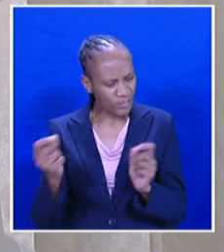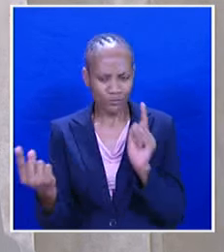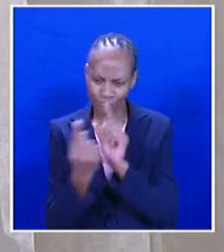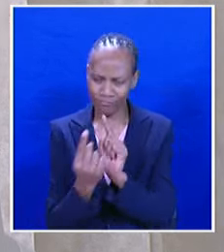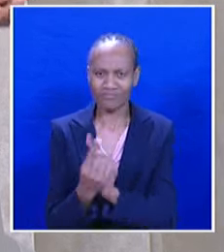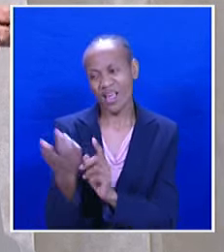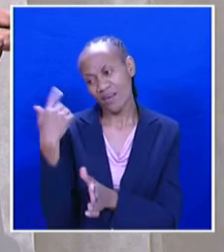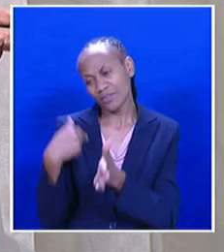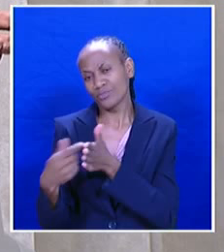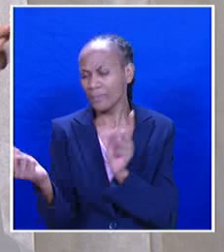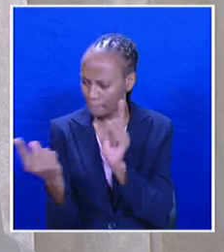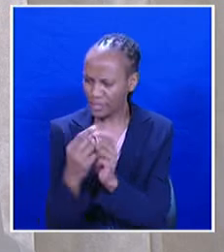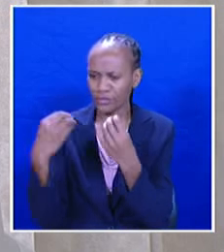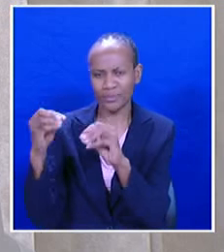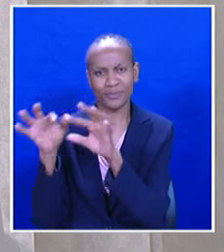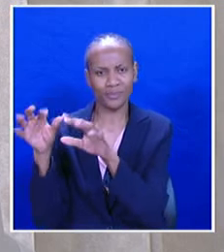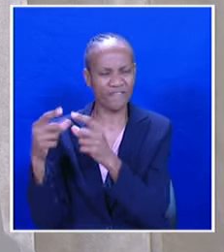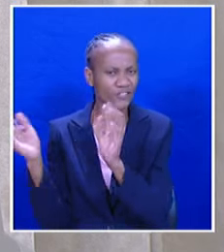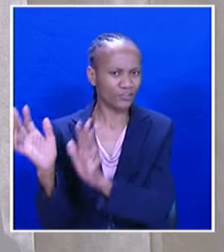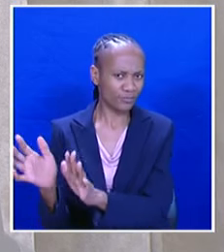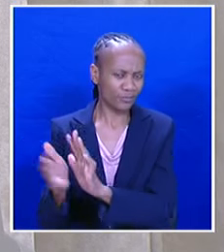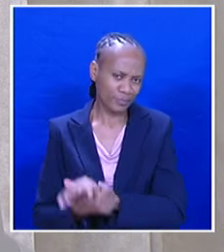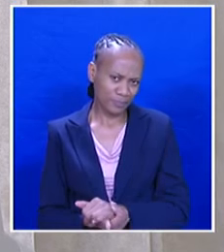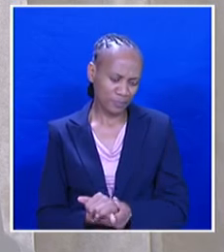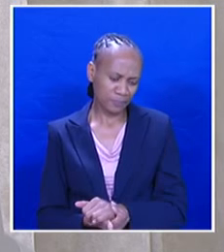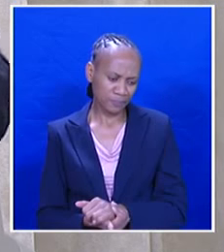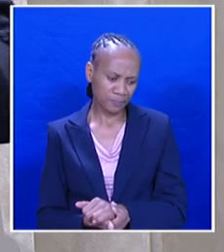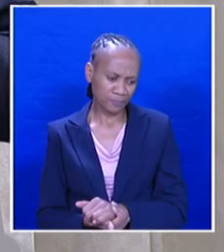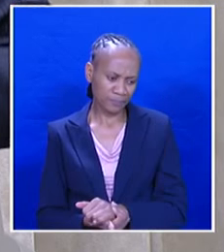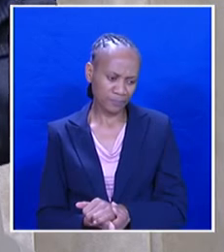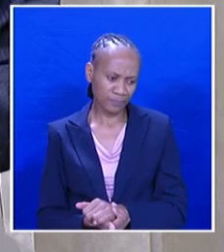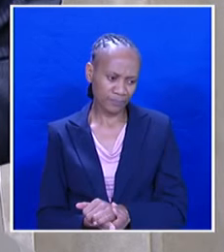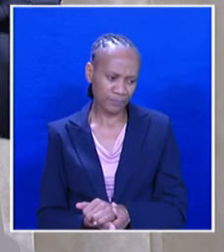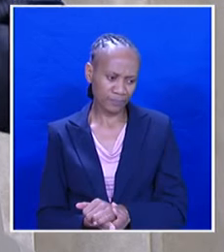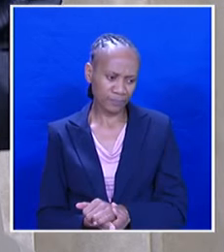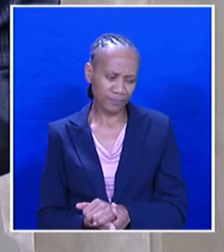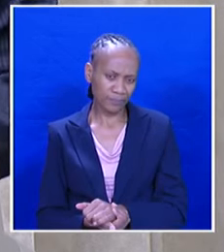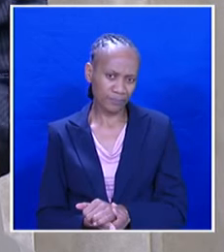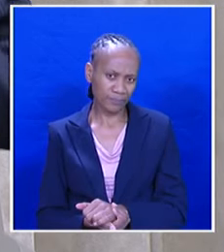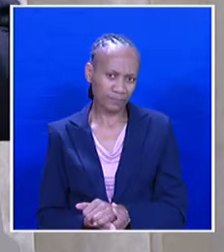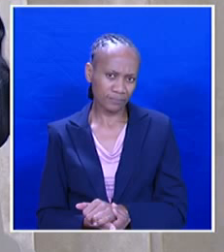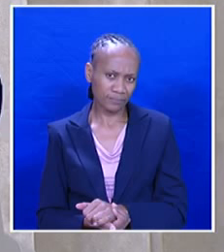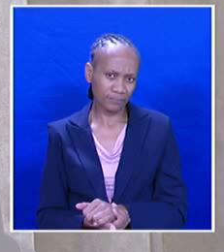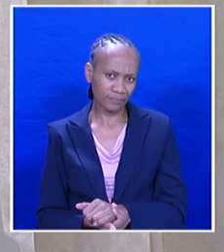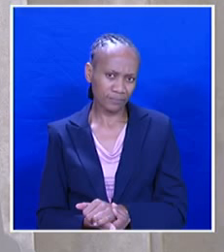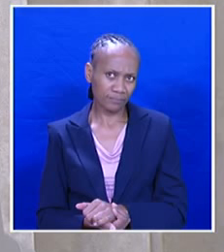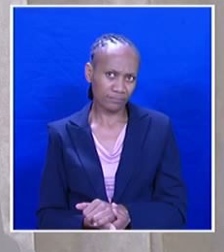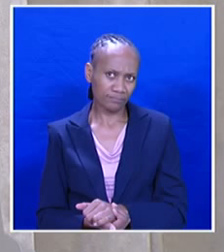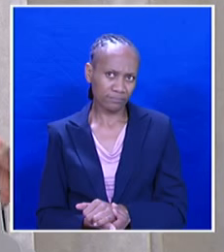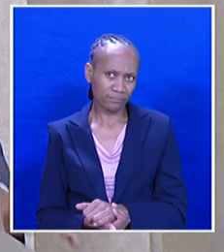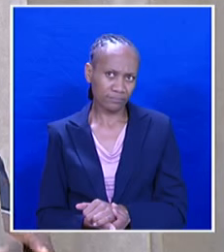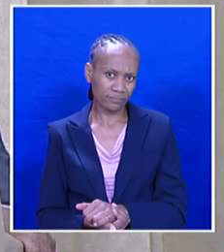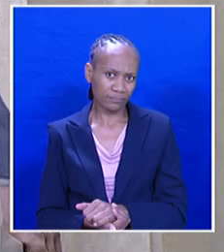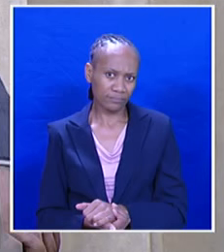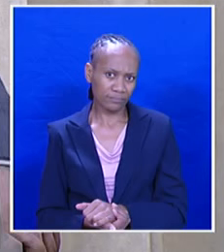vona, we were able to hear, as I said earlier, their proposals. And one of the issues that has come out of that is that